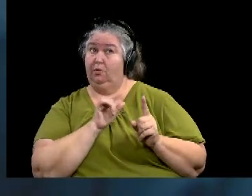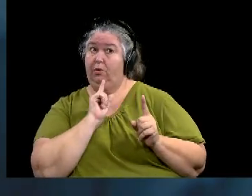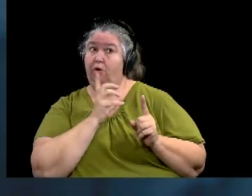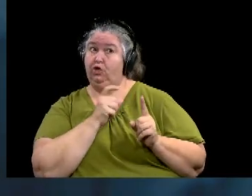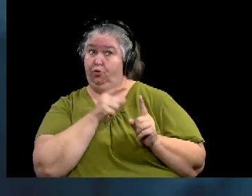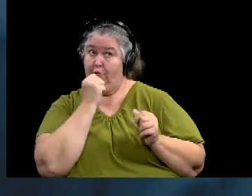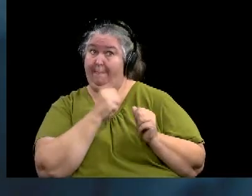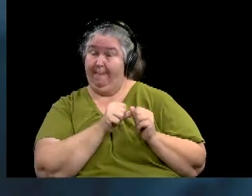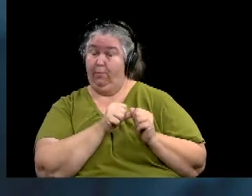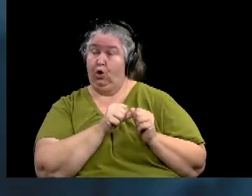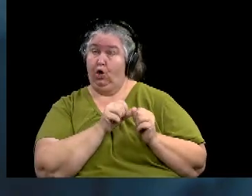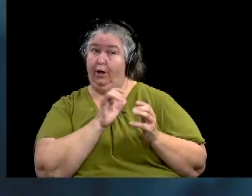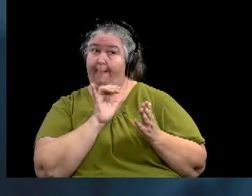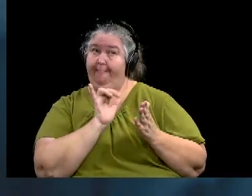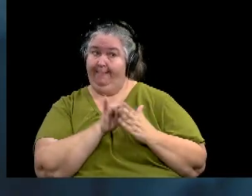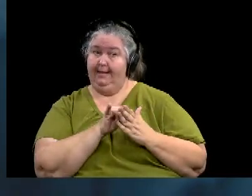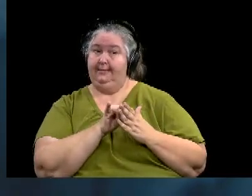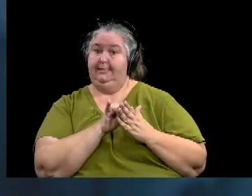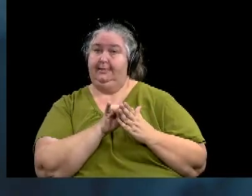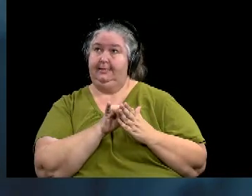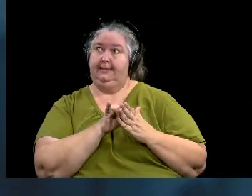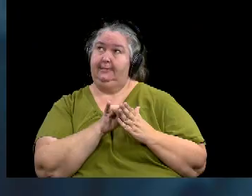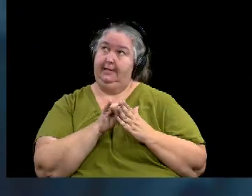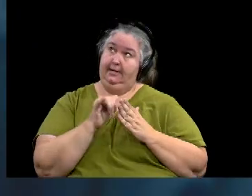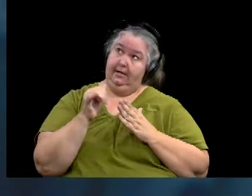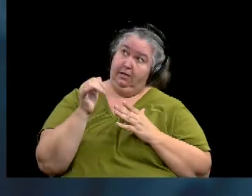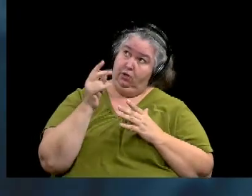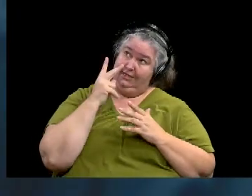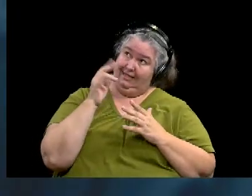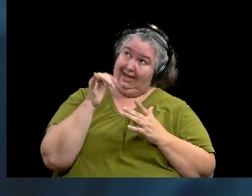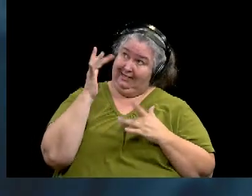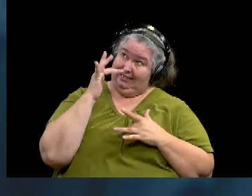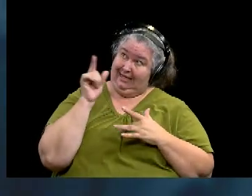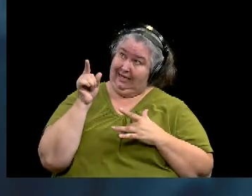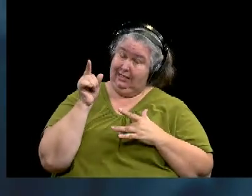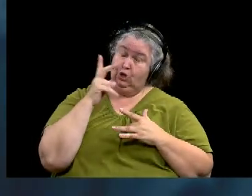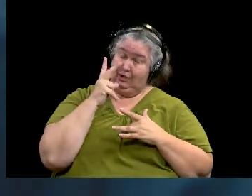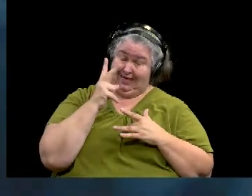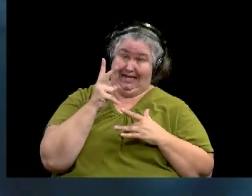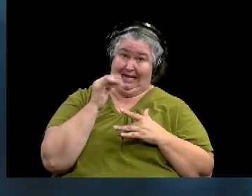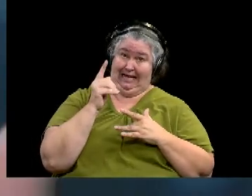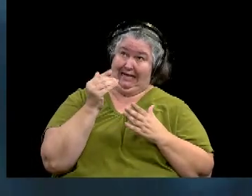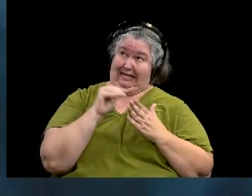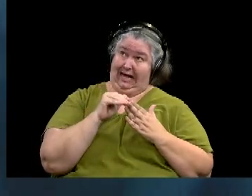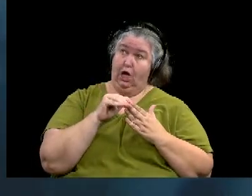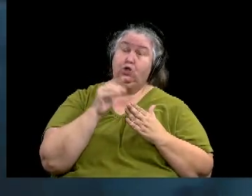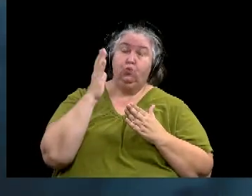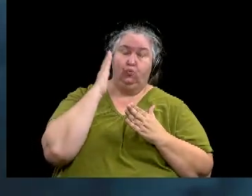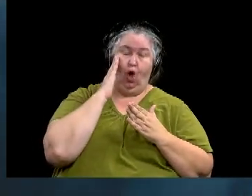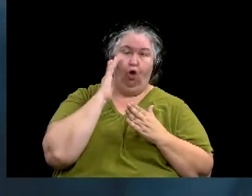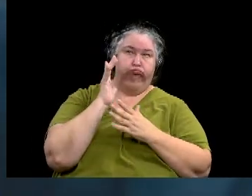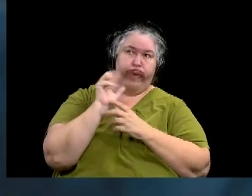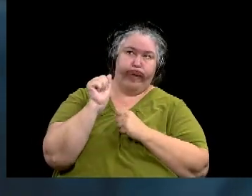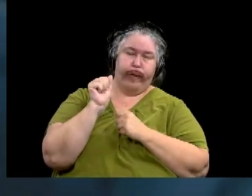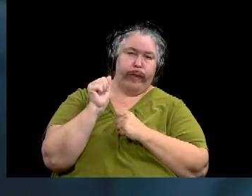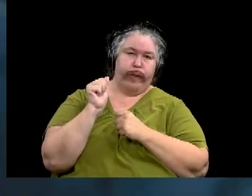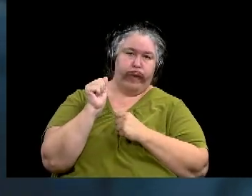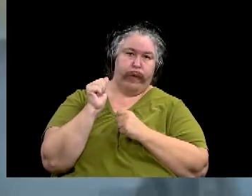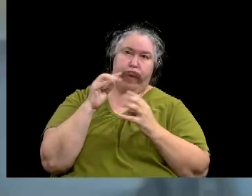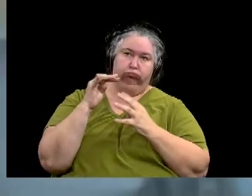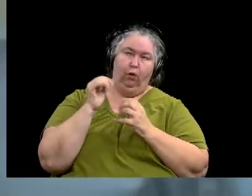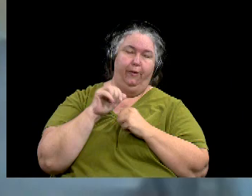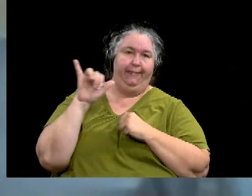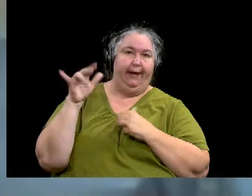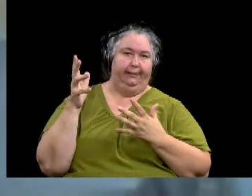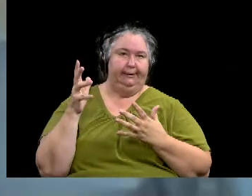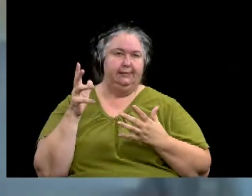it again, you have sufficient memory and antibodies ready to do battle. And so it's kind of geared up. If I could